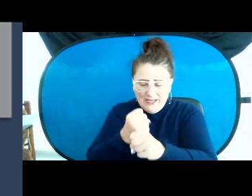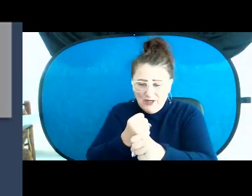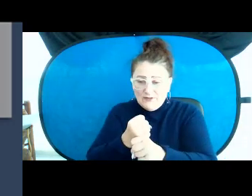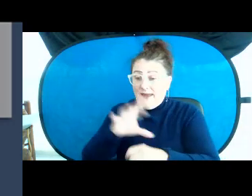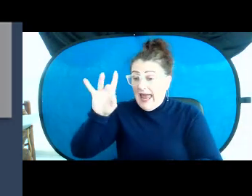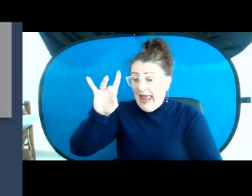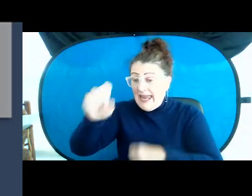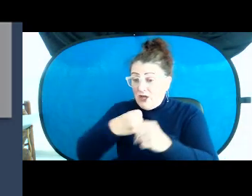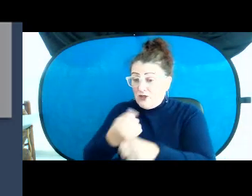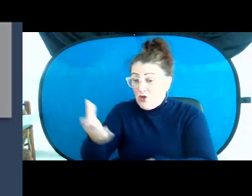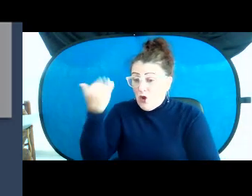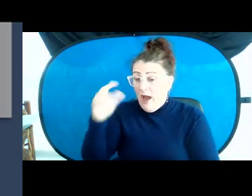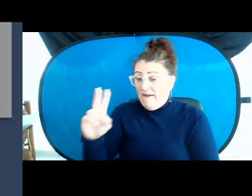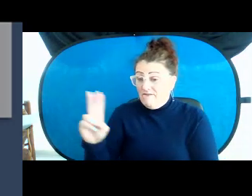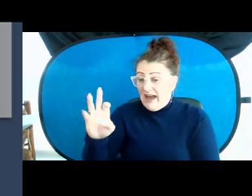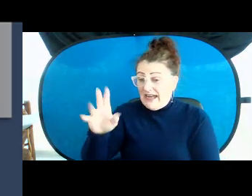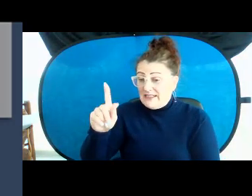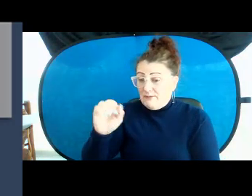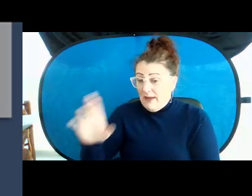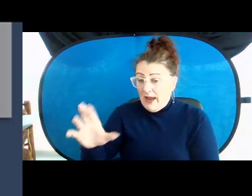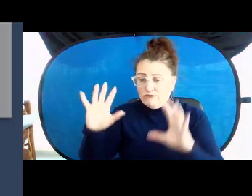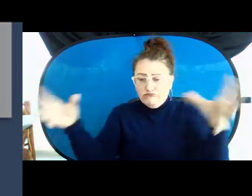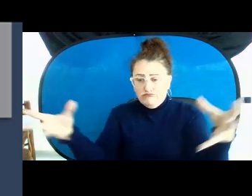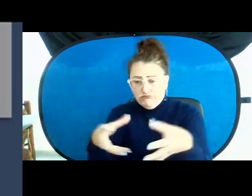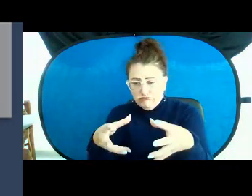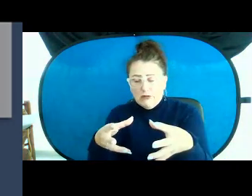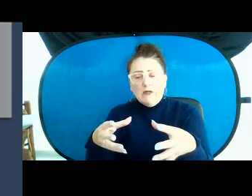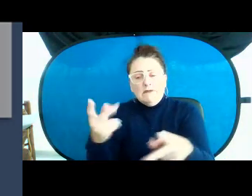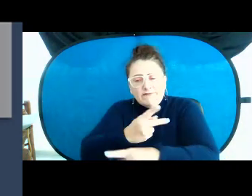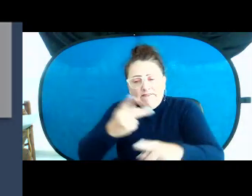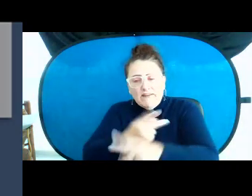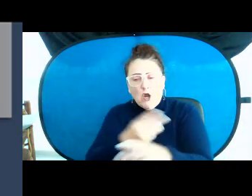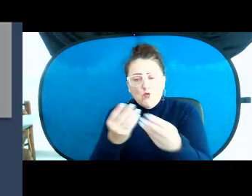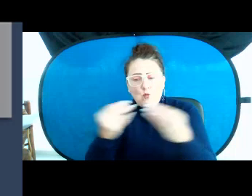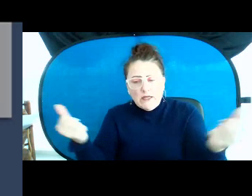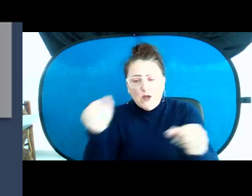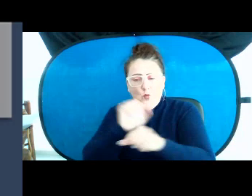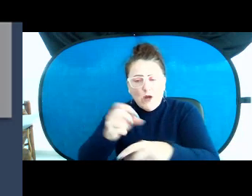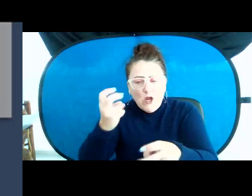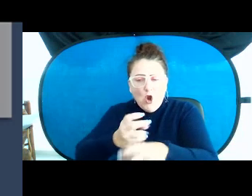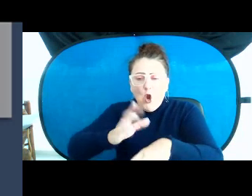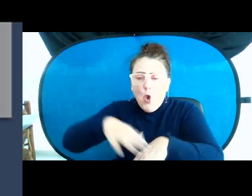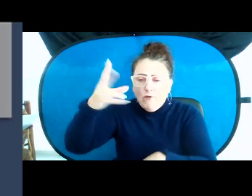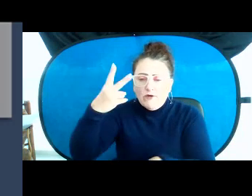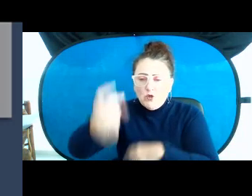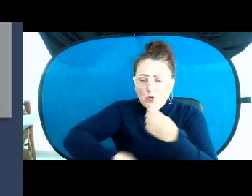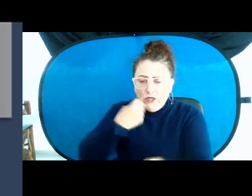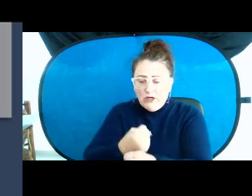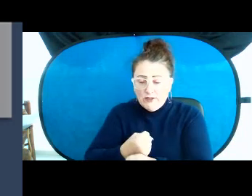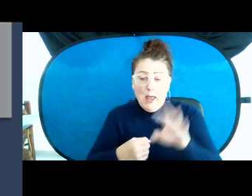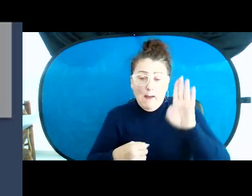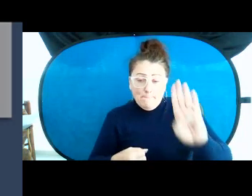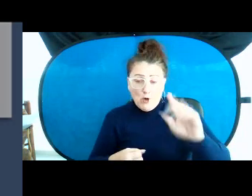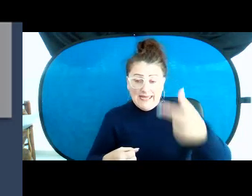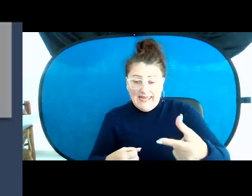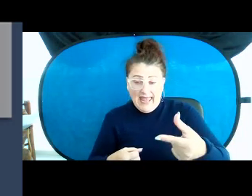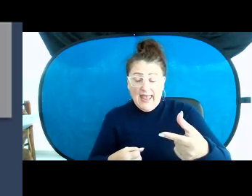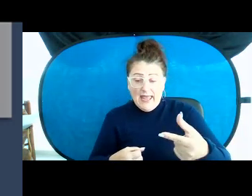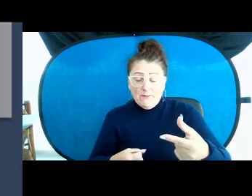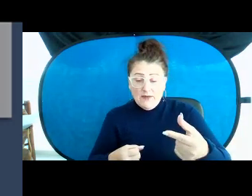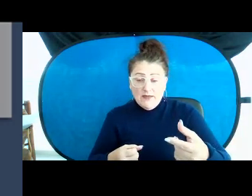as vice mayor, I helped convene a task force to find a resolution. Working hard for over 2 years, Burlingame residents, including members